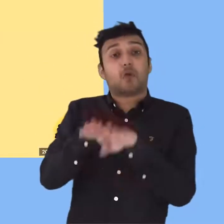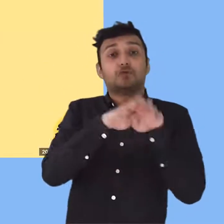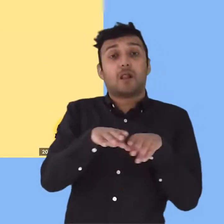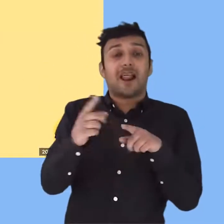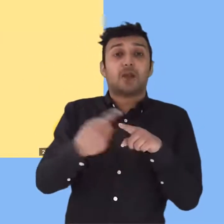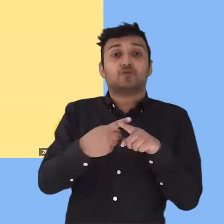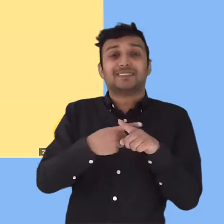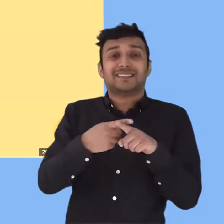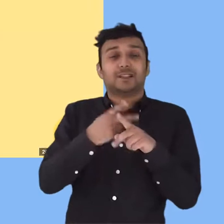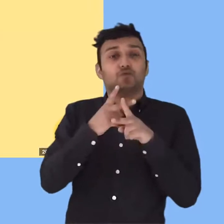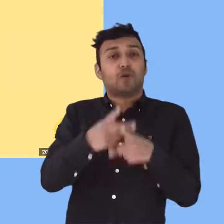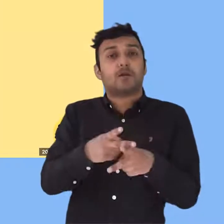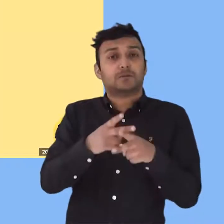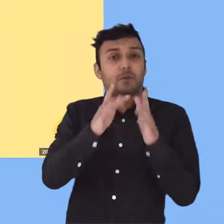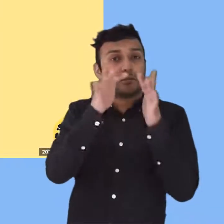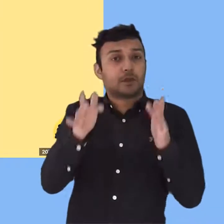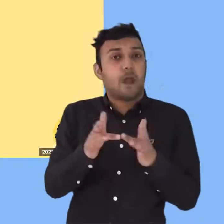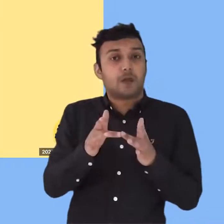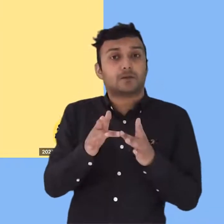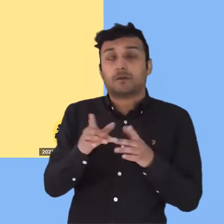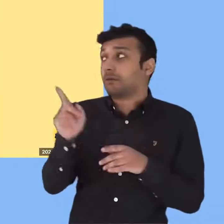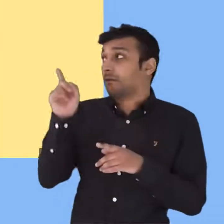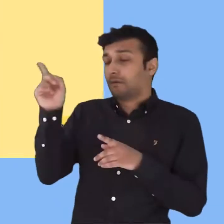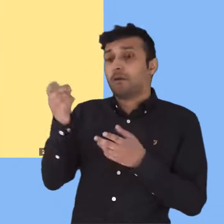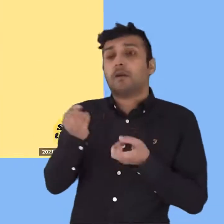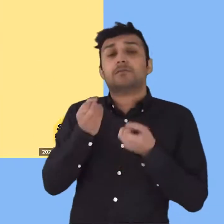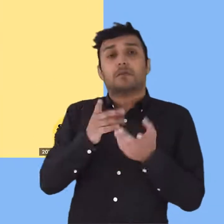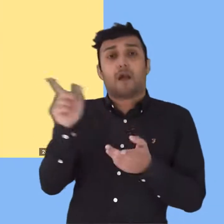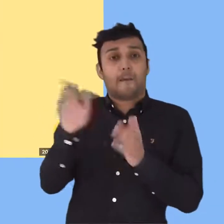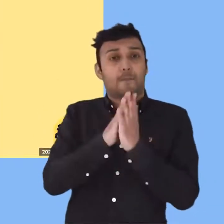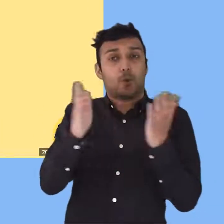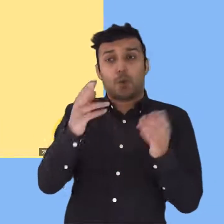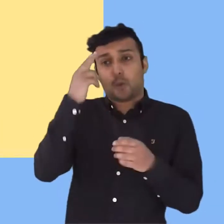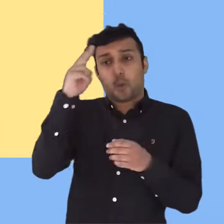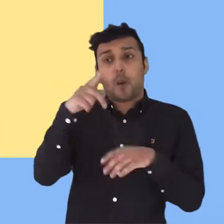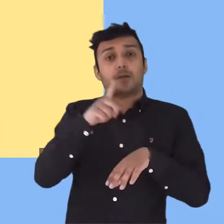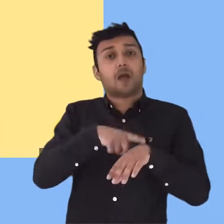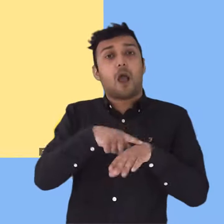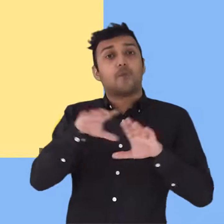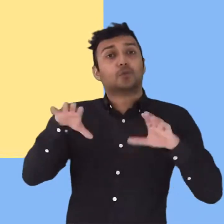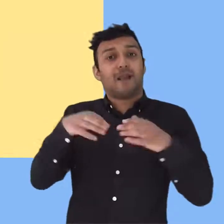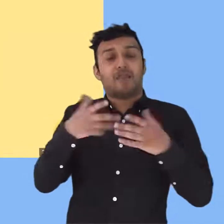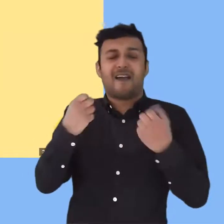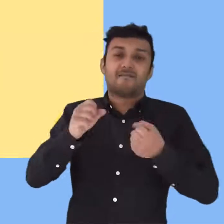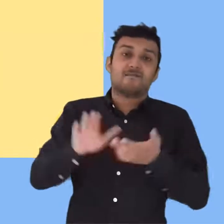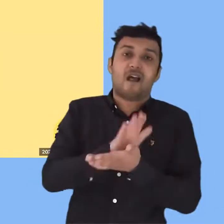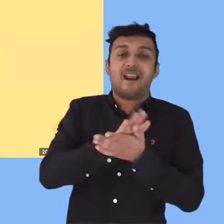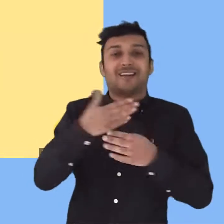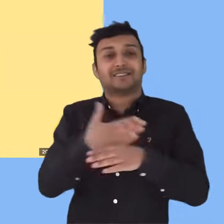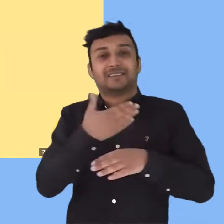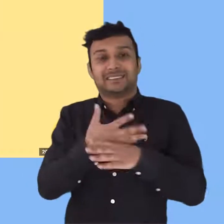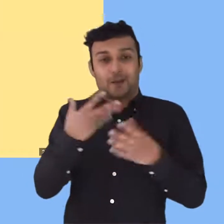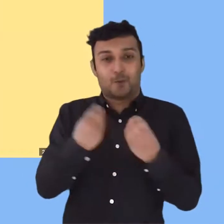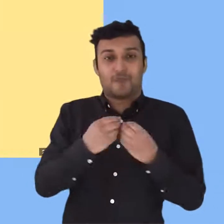Trust website, they provide this booklet, Time Together, Fun and Simple Activities to do with your young